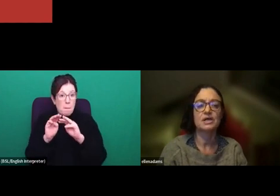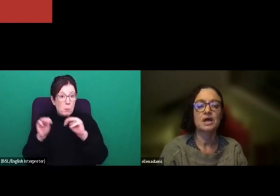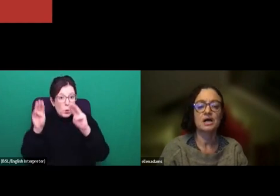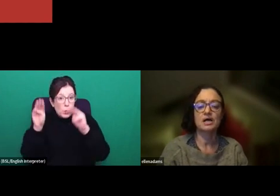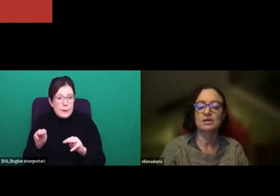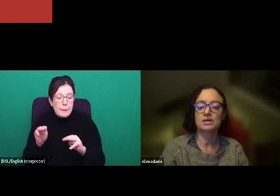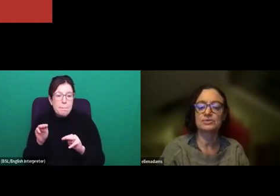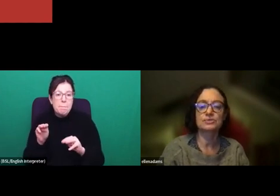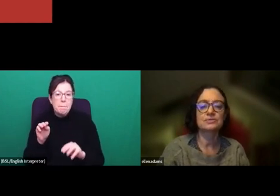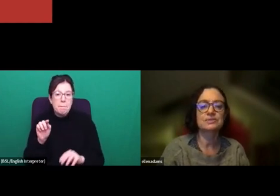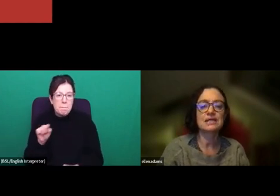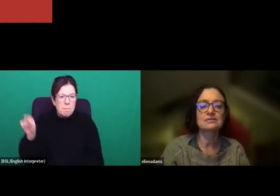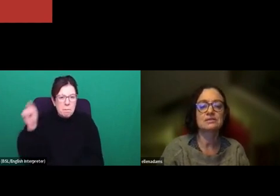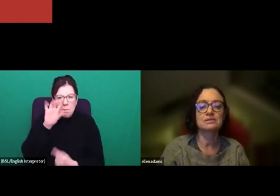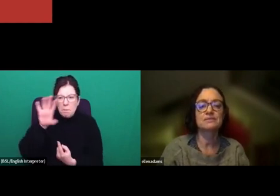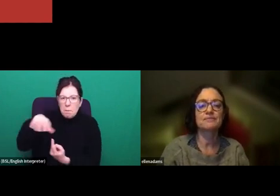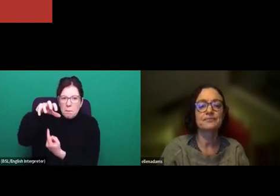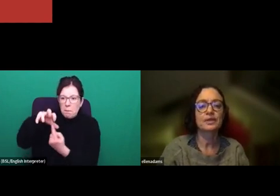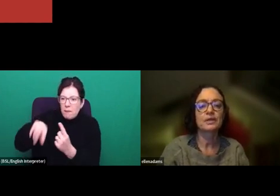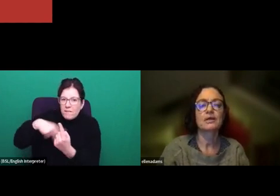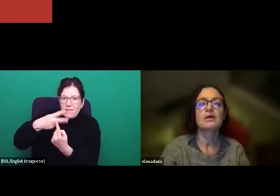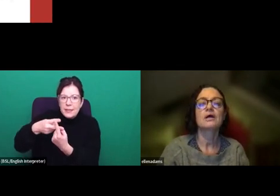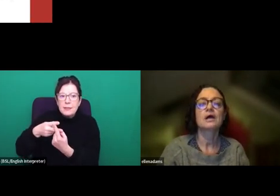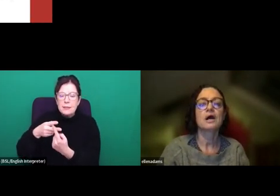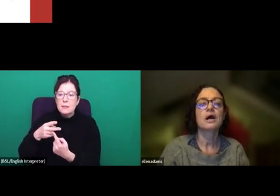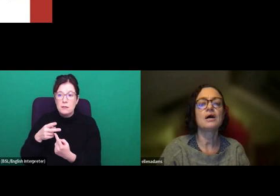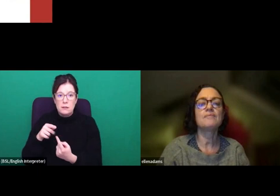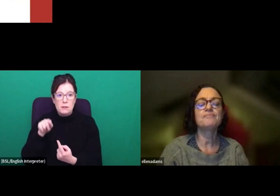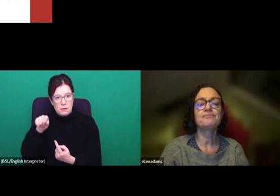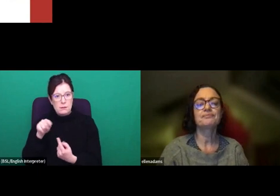other cultural sectors.